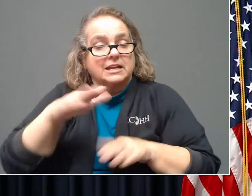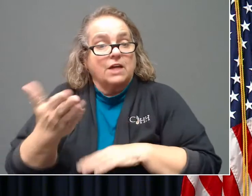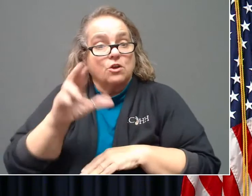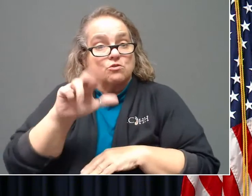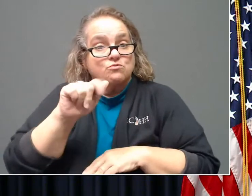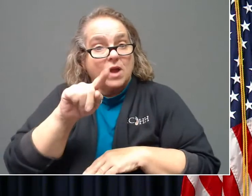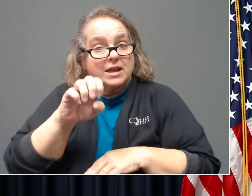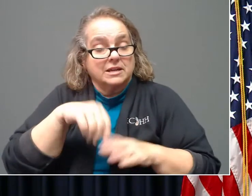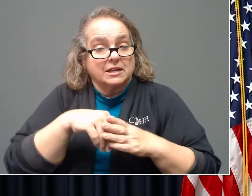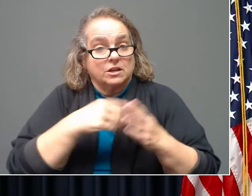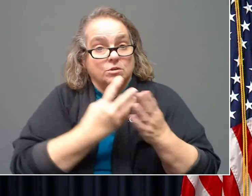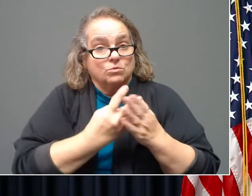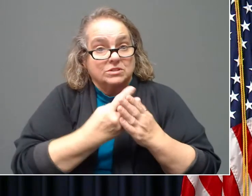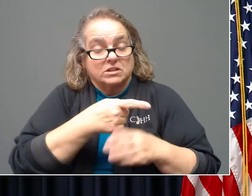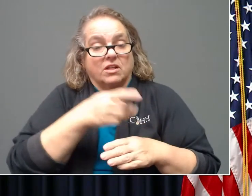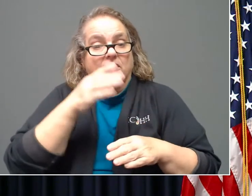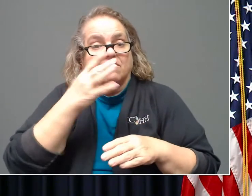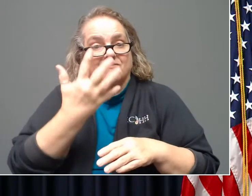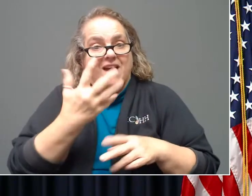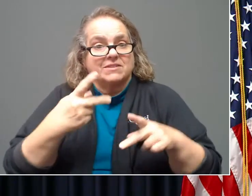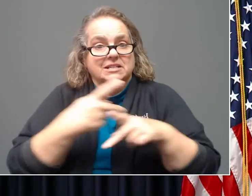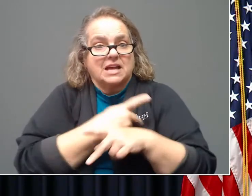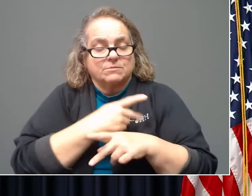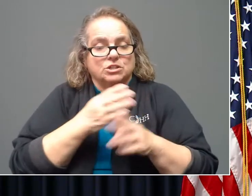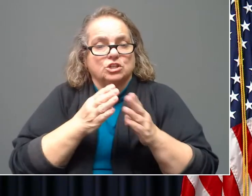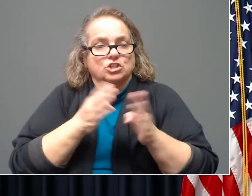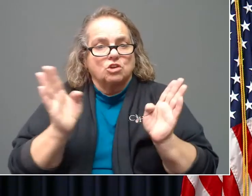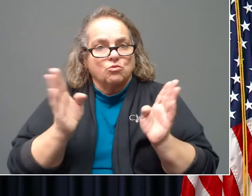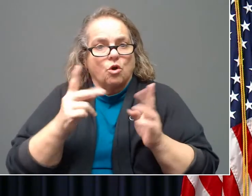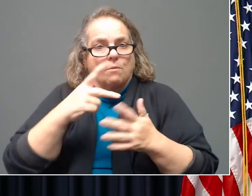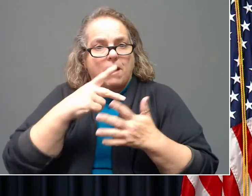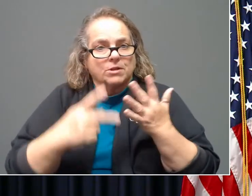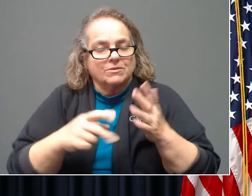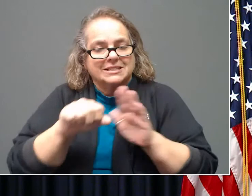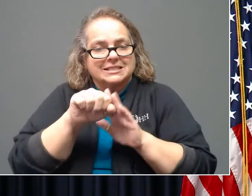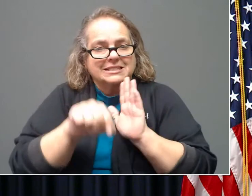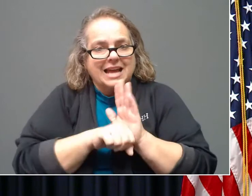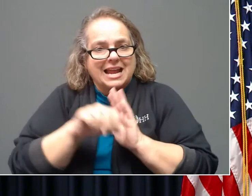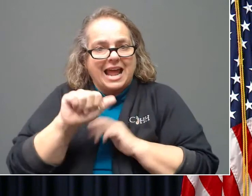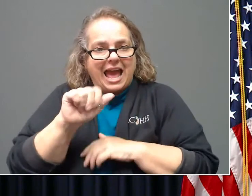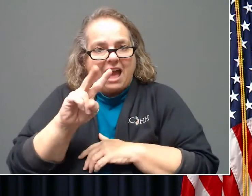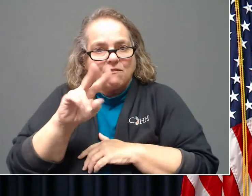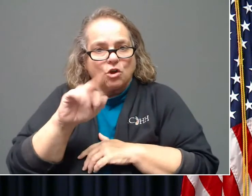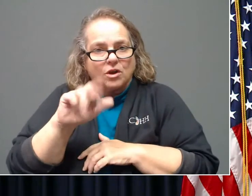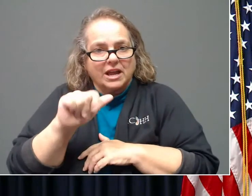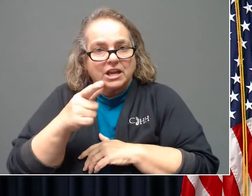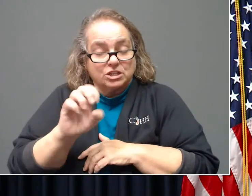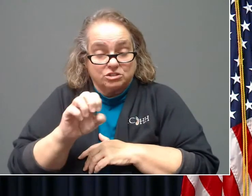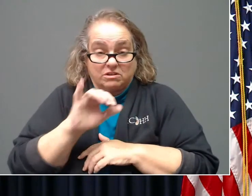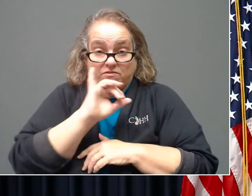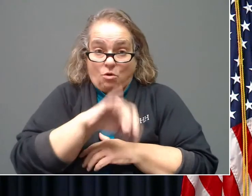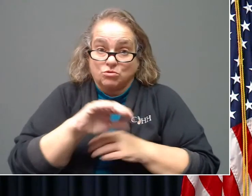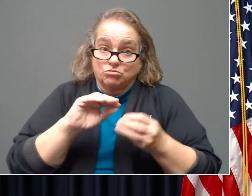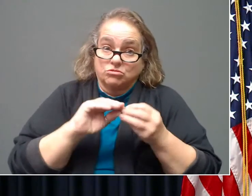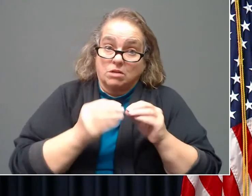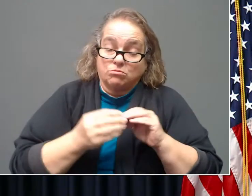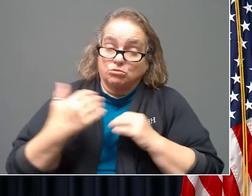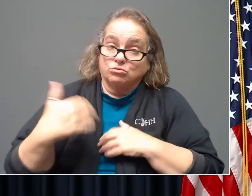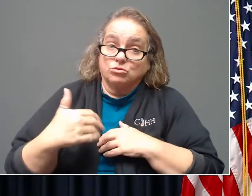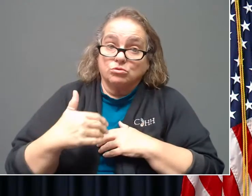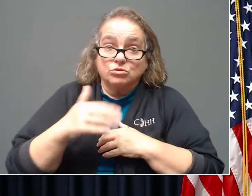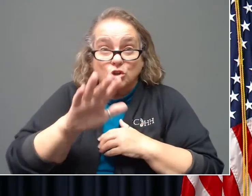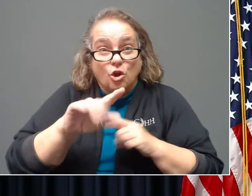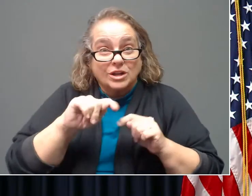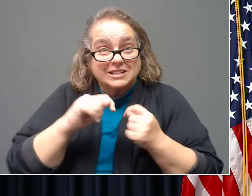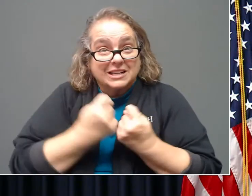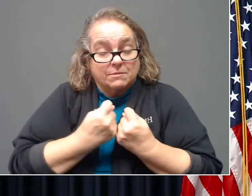the general population state average. So giving those numbers, I'm wondering if your team, if that creates any